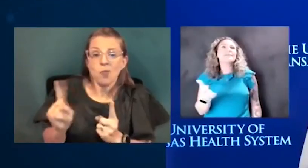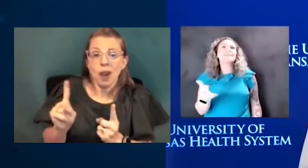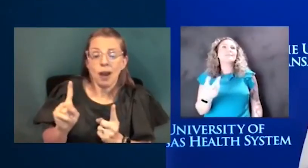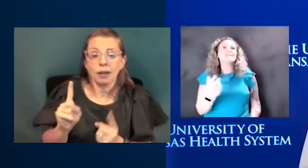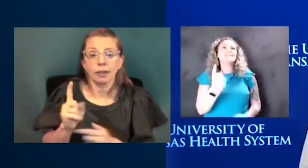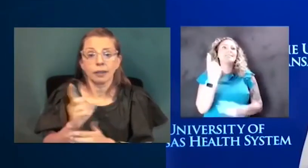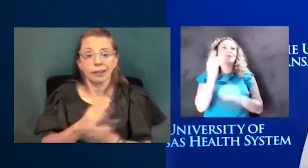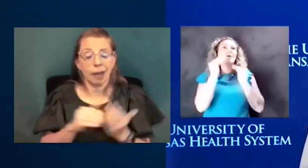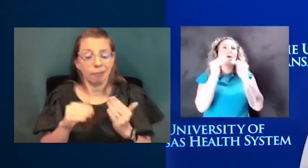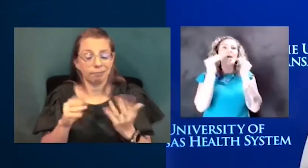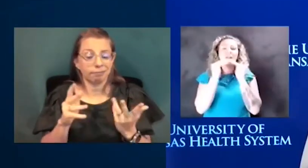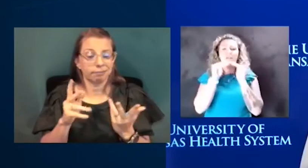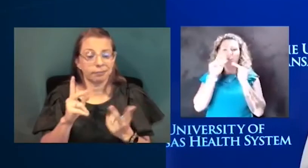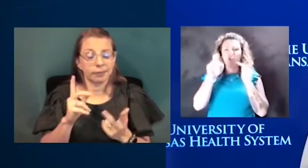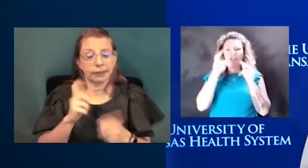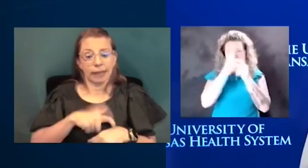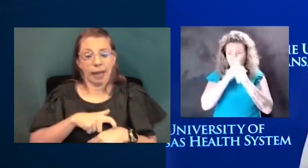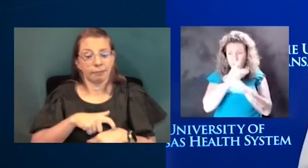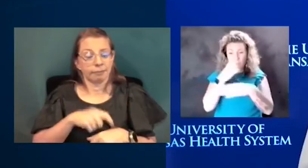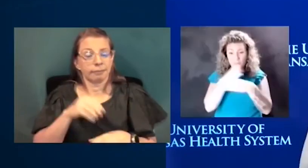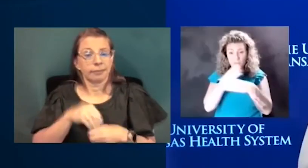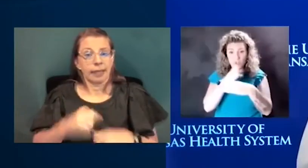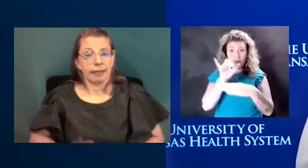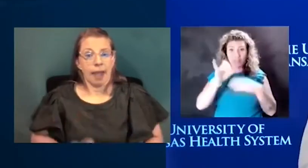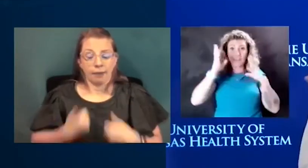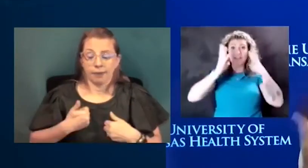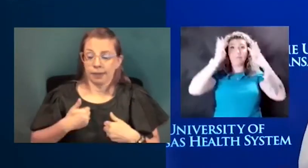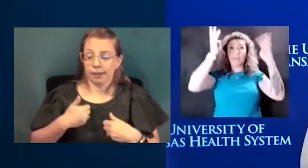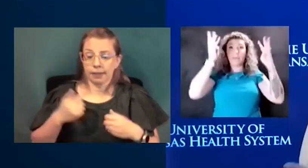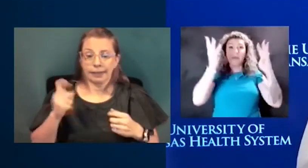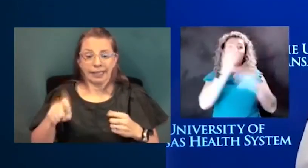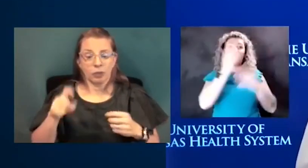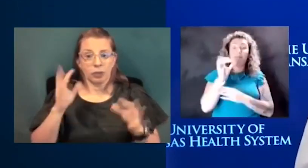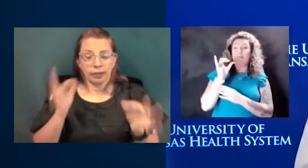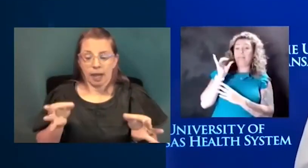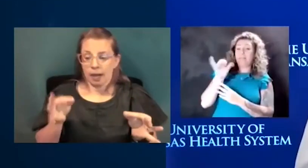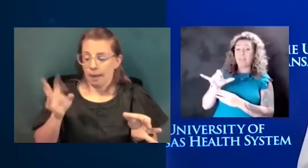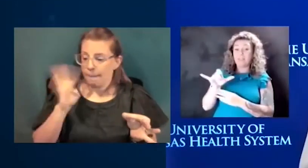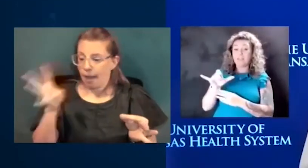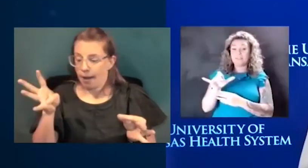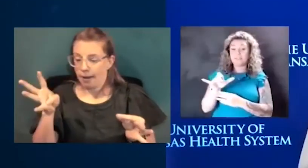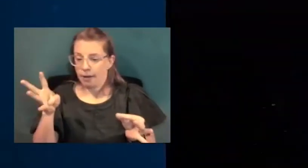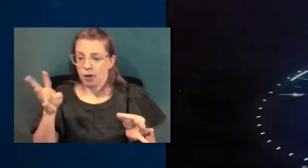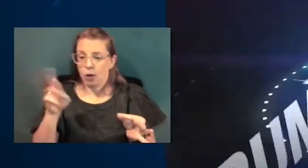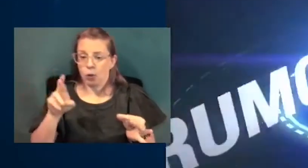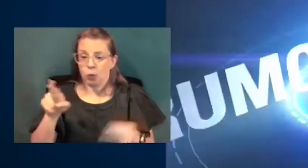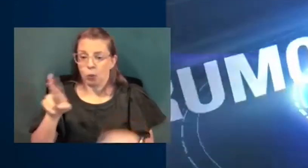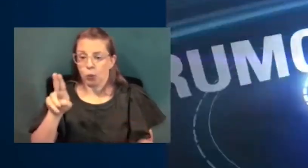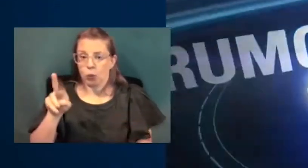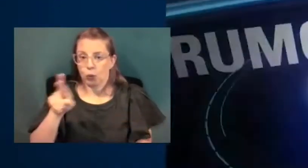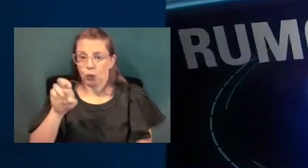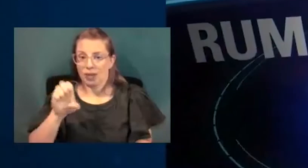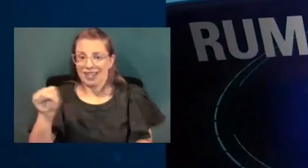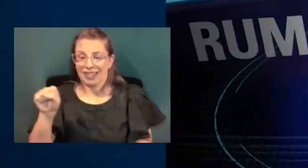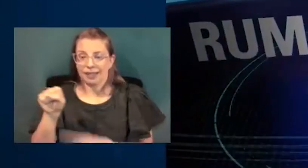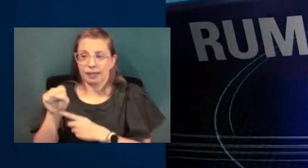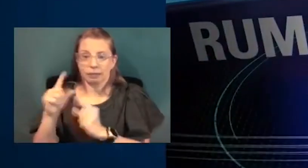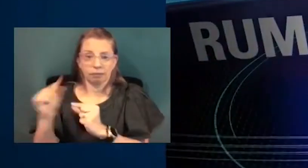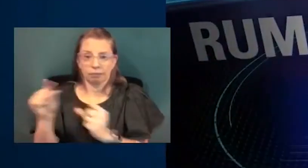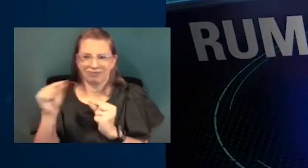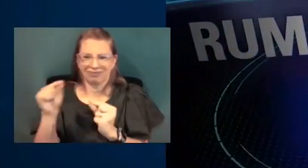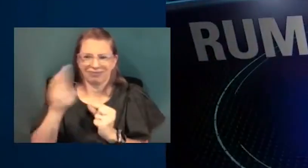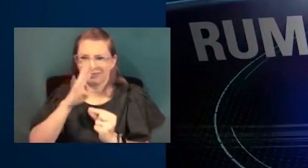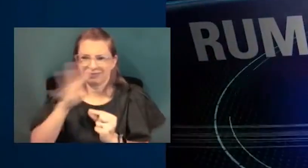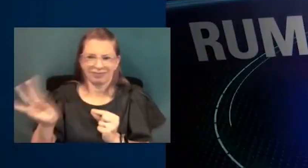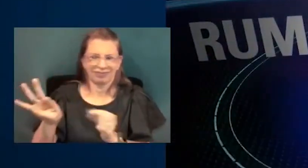have to distinguish between that which is made up and that which is Ruries, rumor reporters. Don't listen to the rumor reporters, because